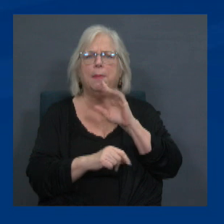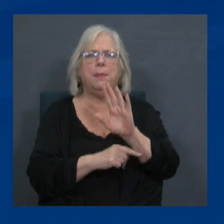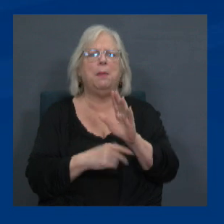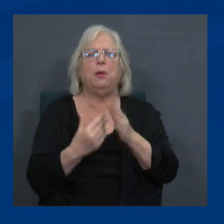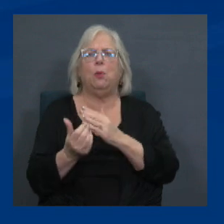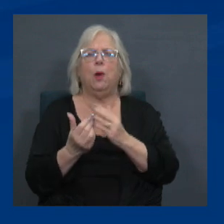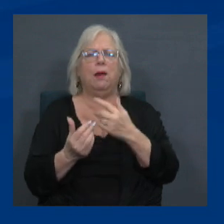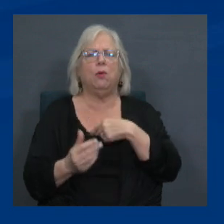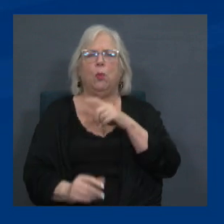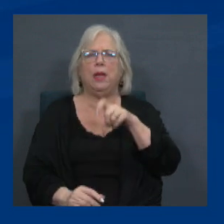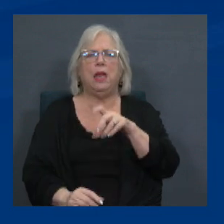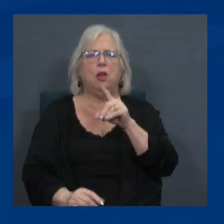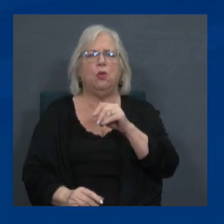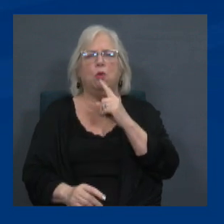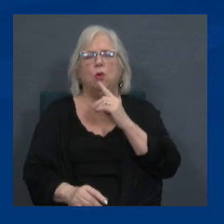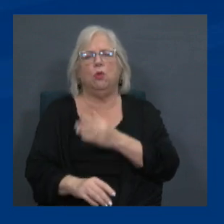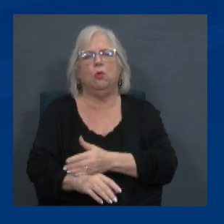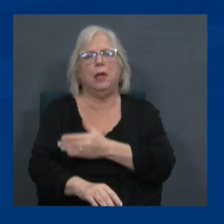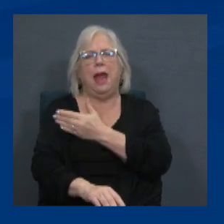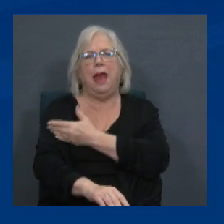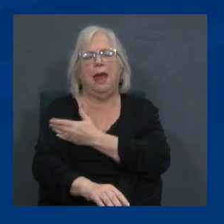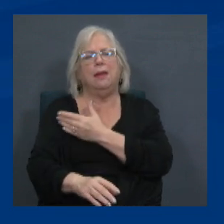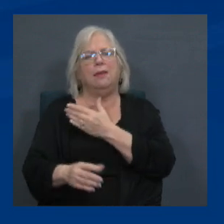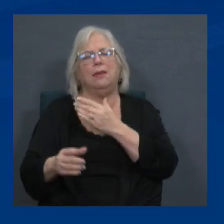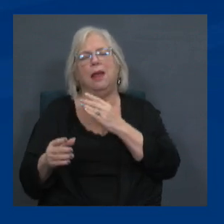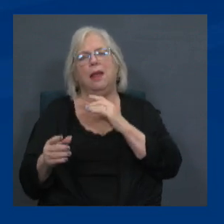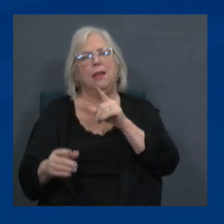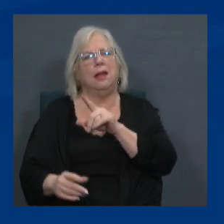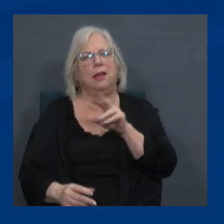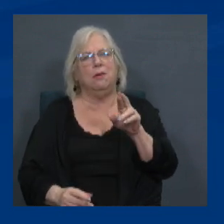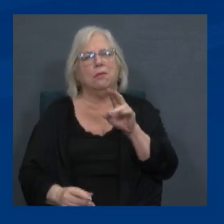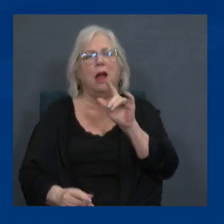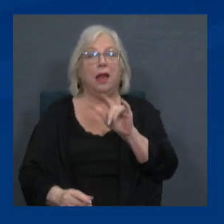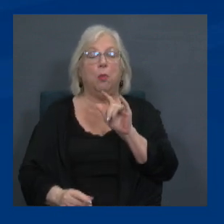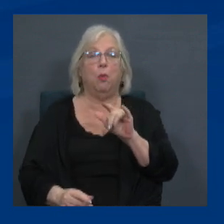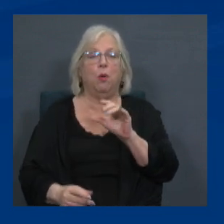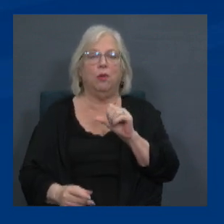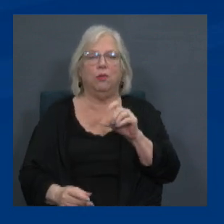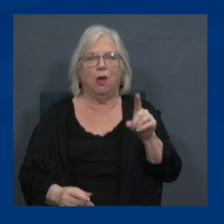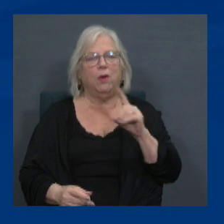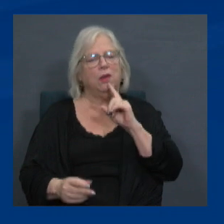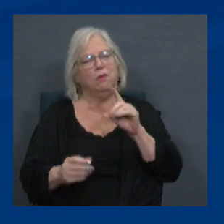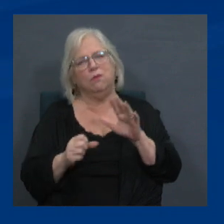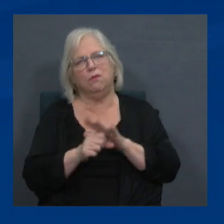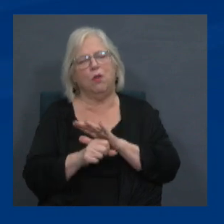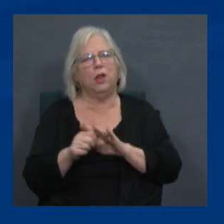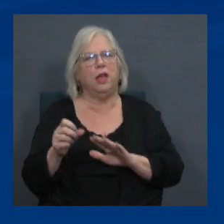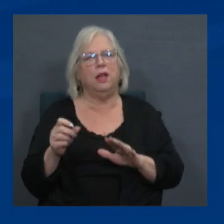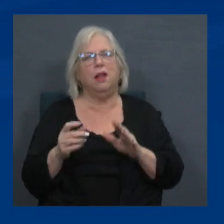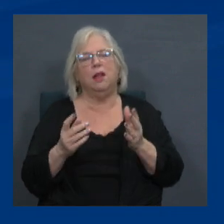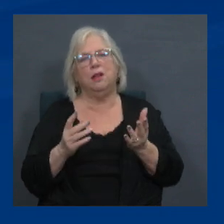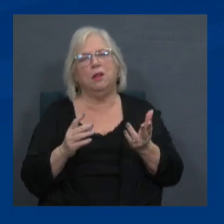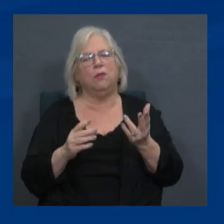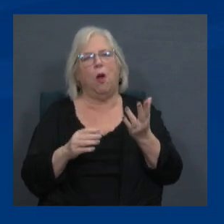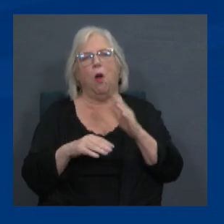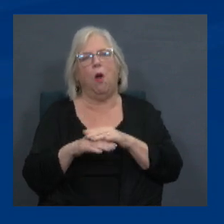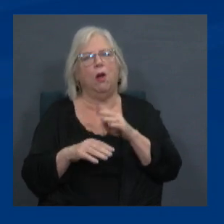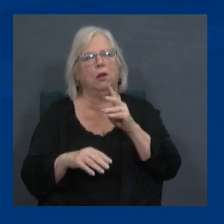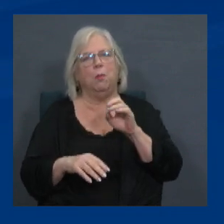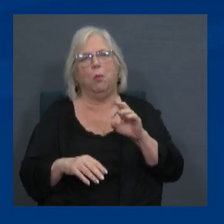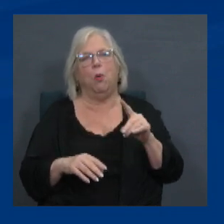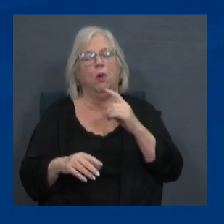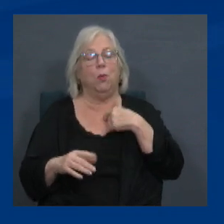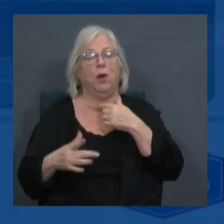need to do to enhance and improve the Little Rock Airport. And so he's thoroughly on board, and we're excited to have him as a partner.